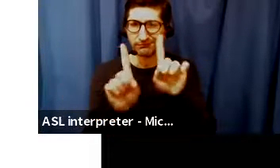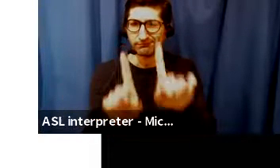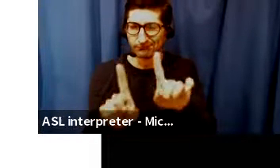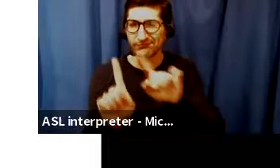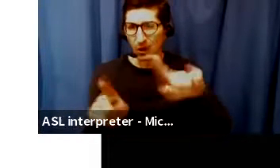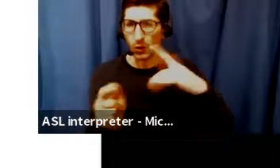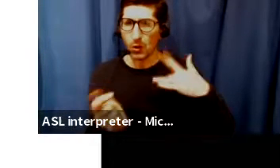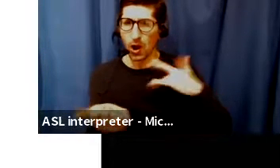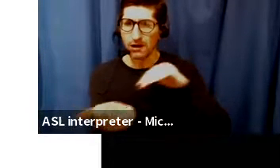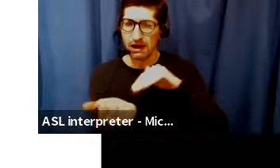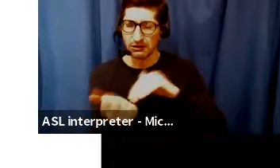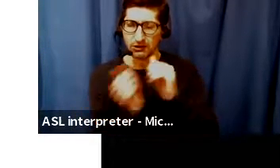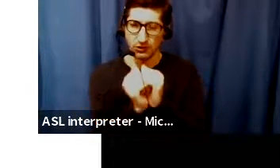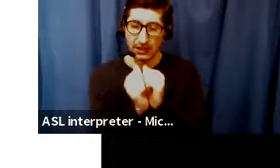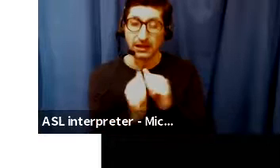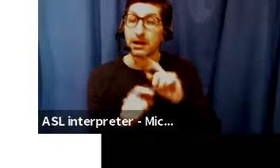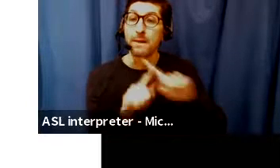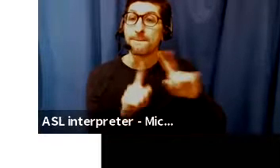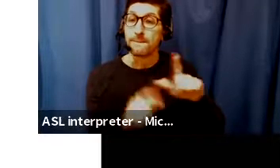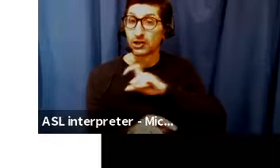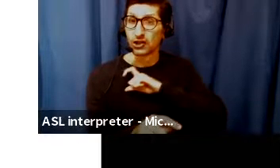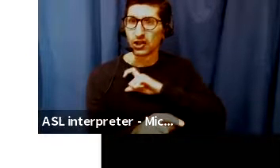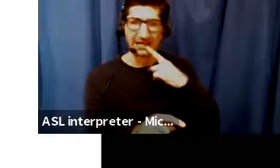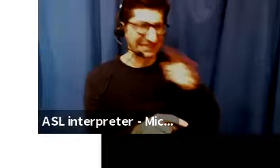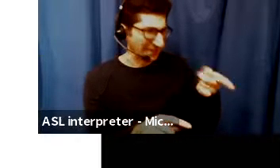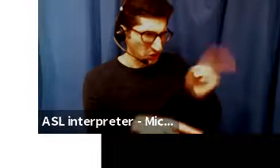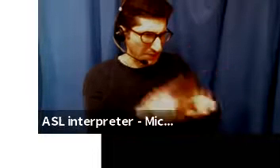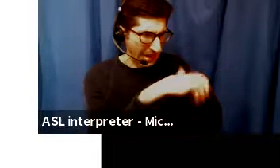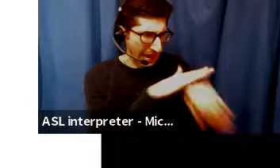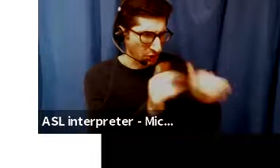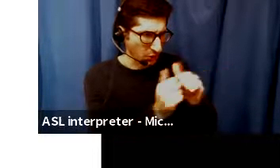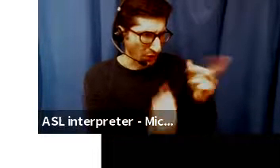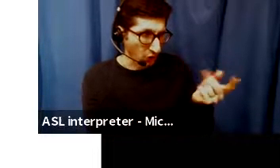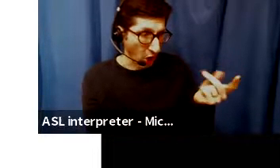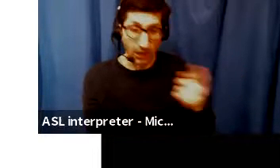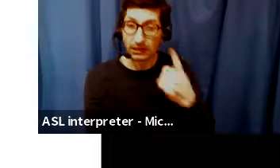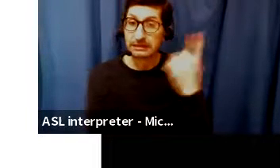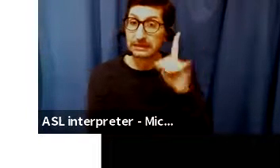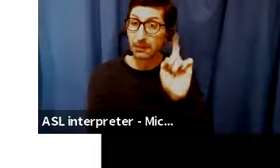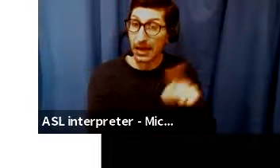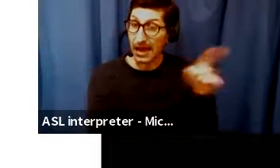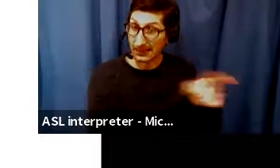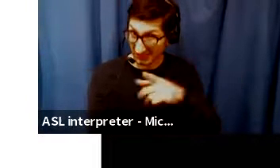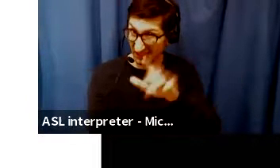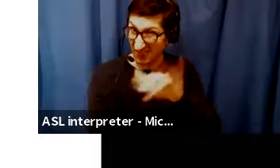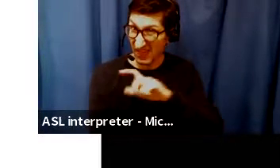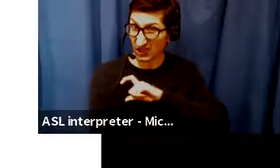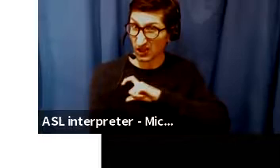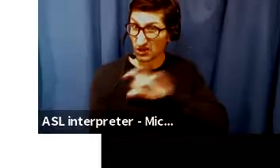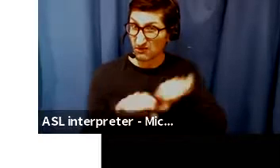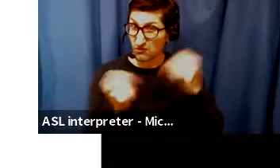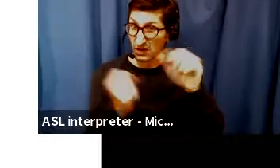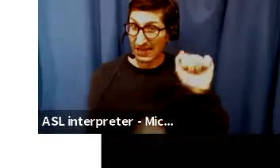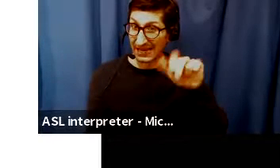has the healthcare provider violated the ADA? And the answer is yes. Now, one of the issues we often find